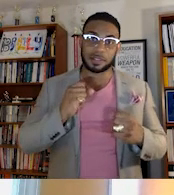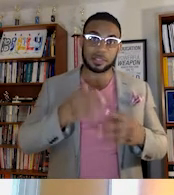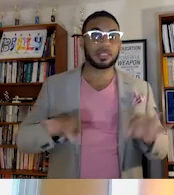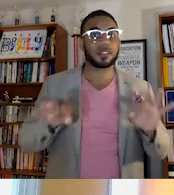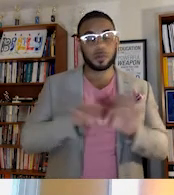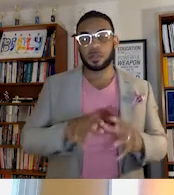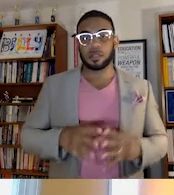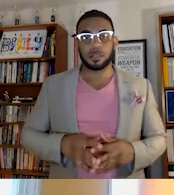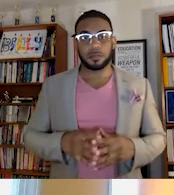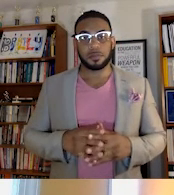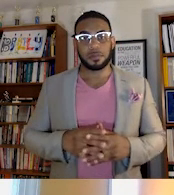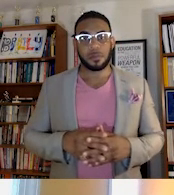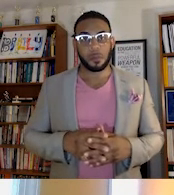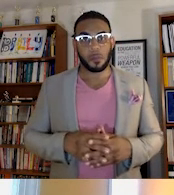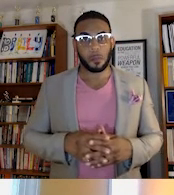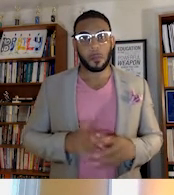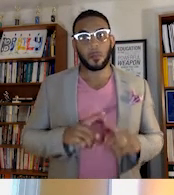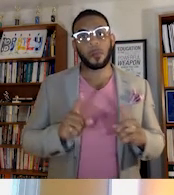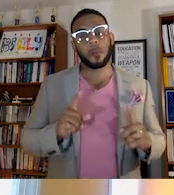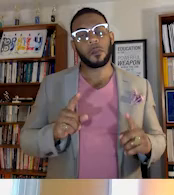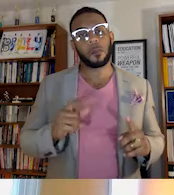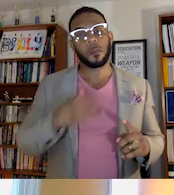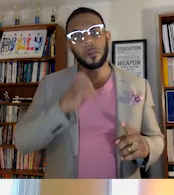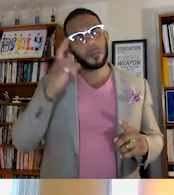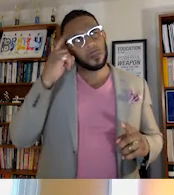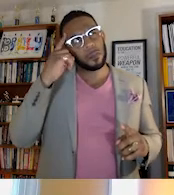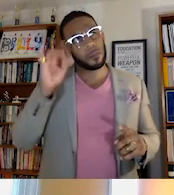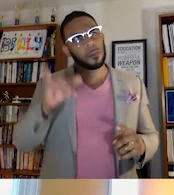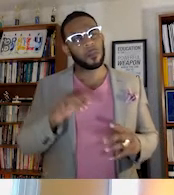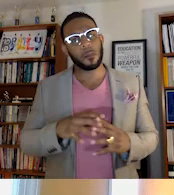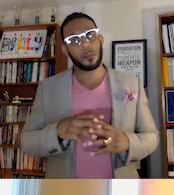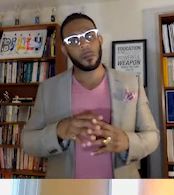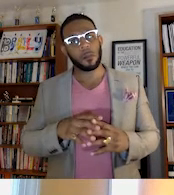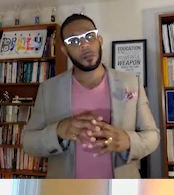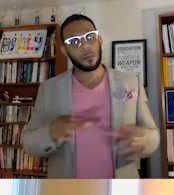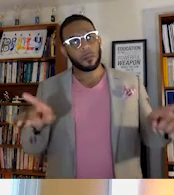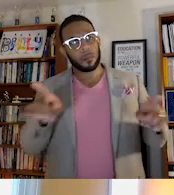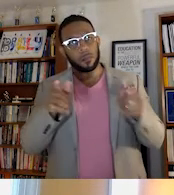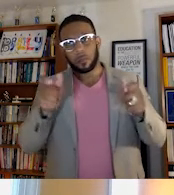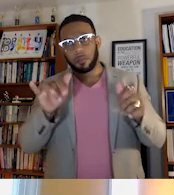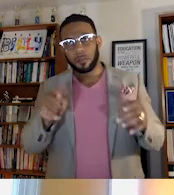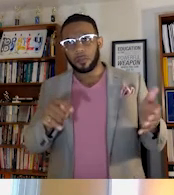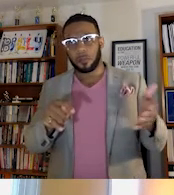significant. But I don't think that we're handling it.